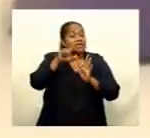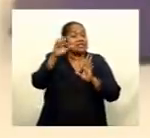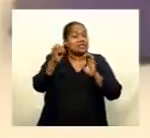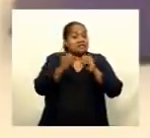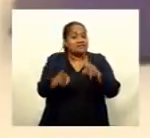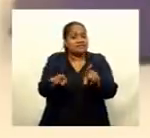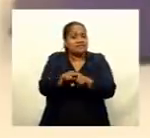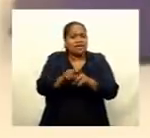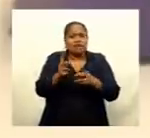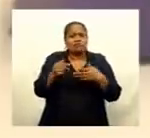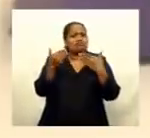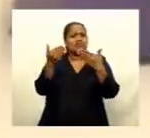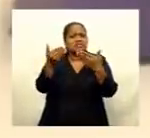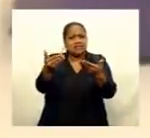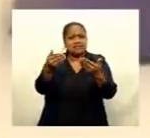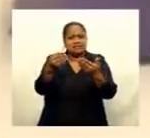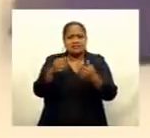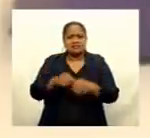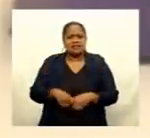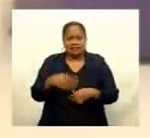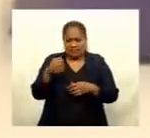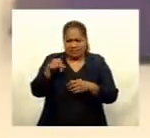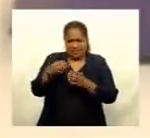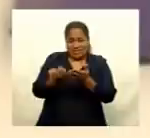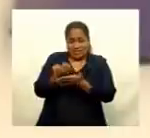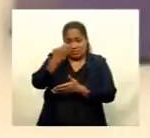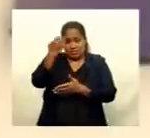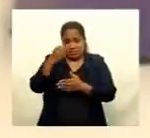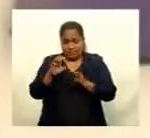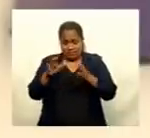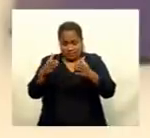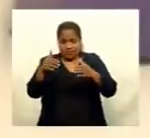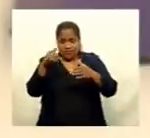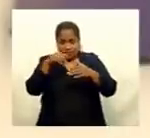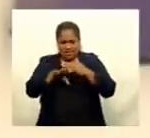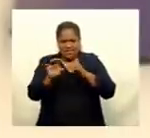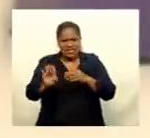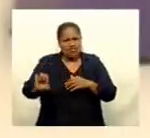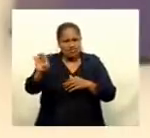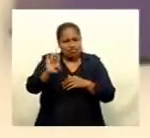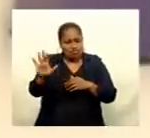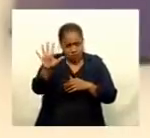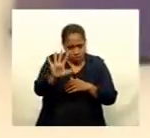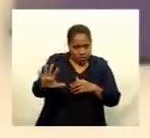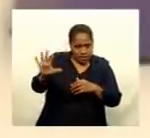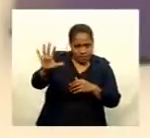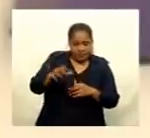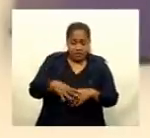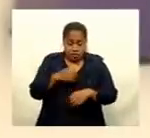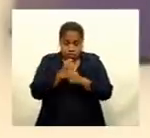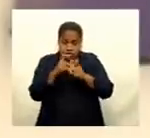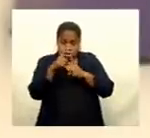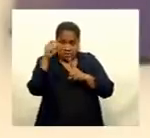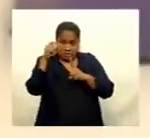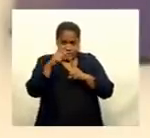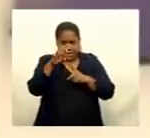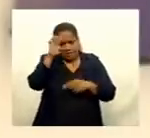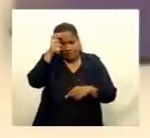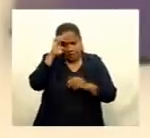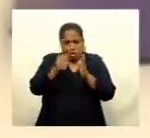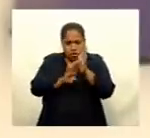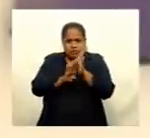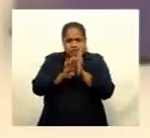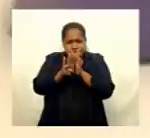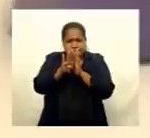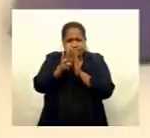presented an update to the economic outlook in the Eurozone. The central bank revised its GDP expectation upwards to